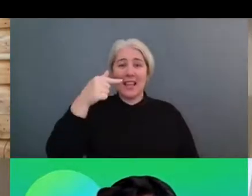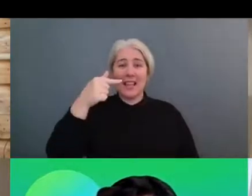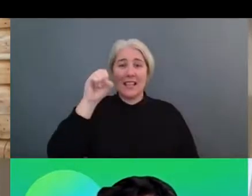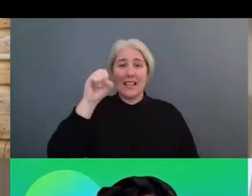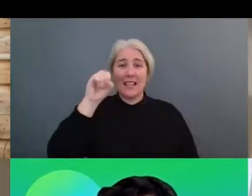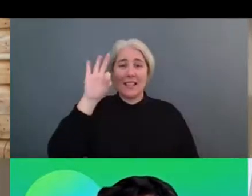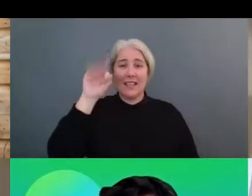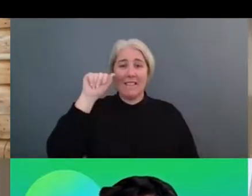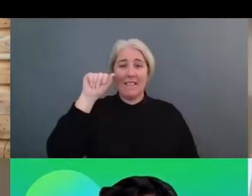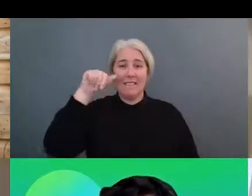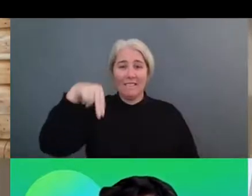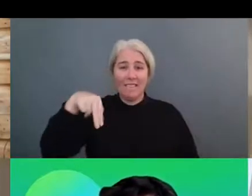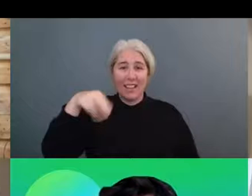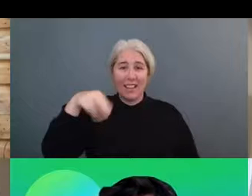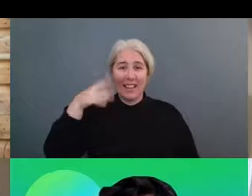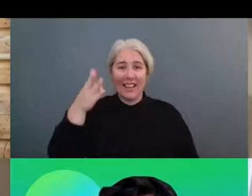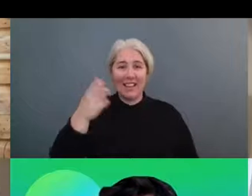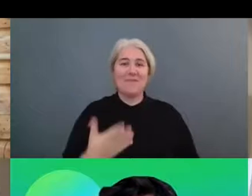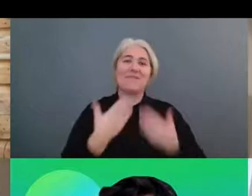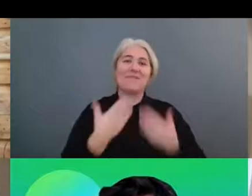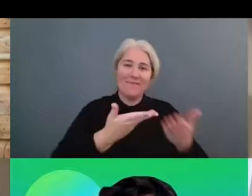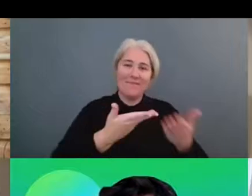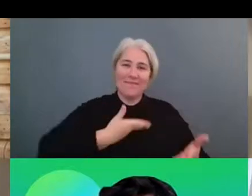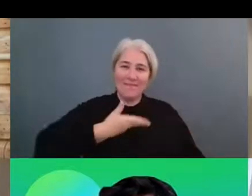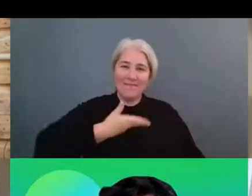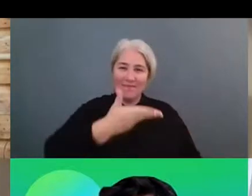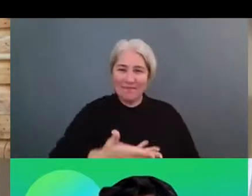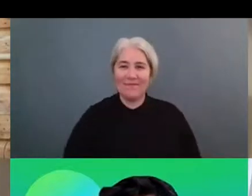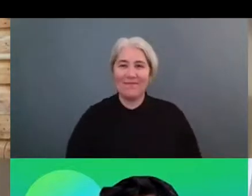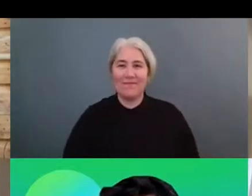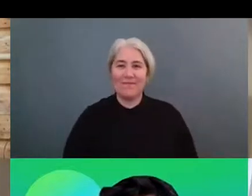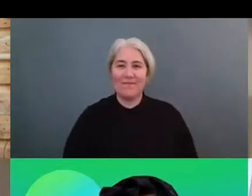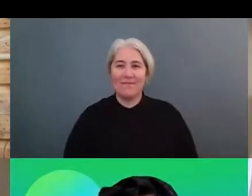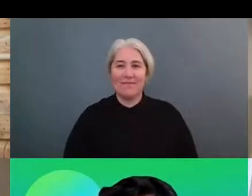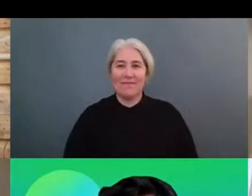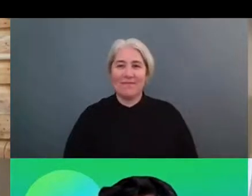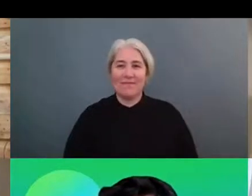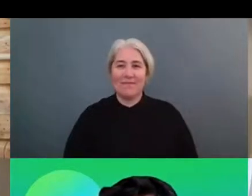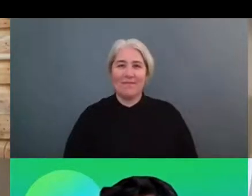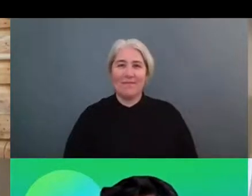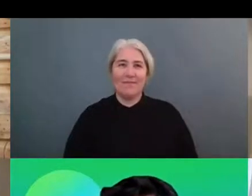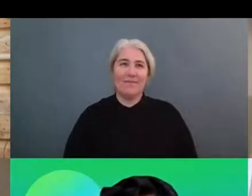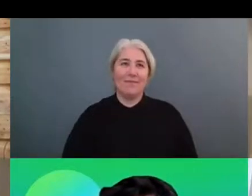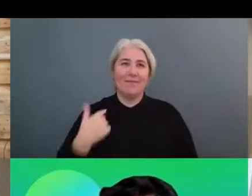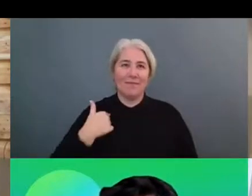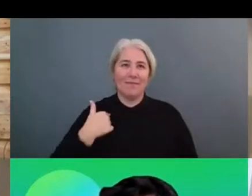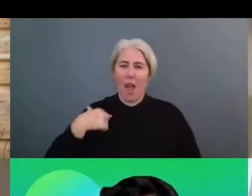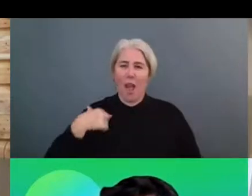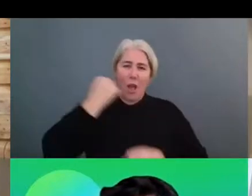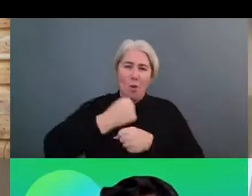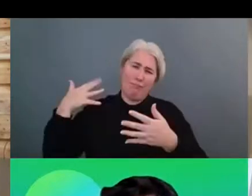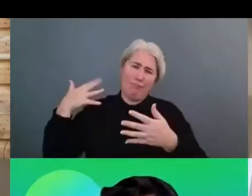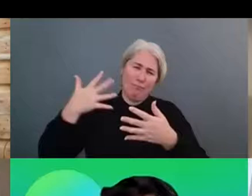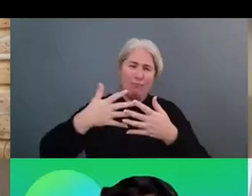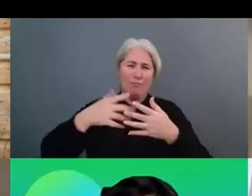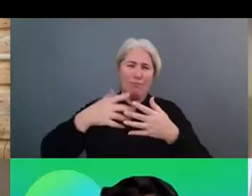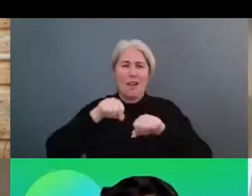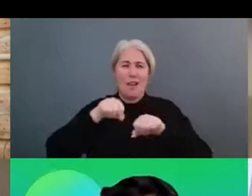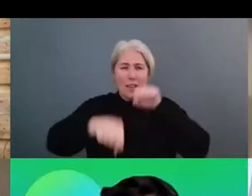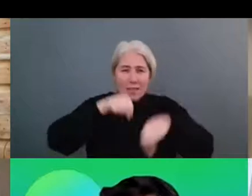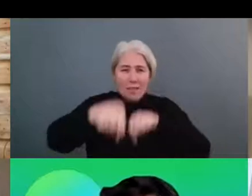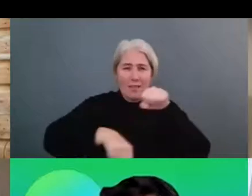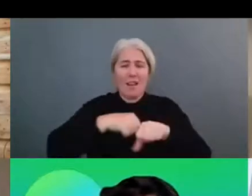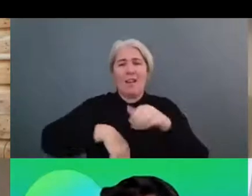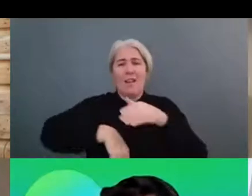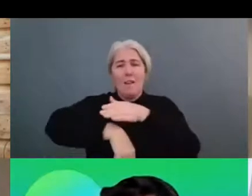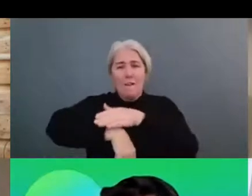the invitation. My name is Stefan. I used to work for sports in sports for a long time, cycling, football, and now I have my